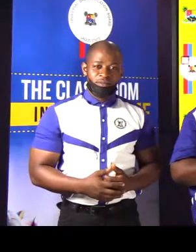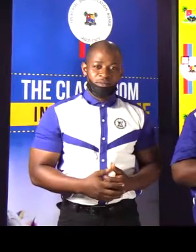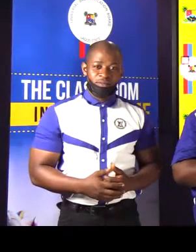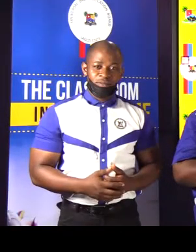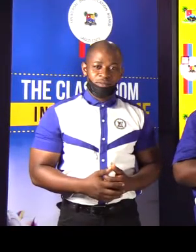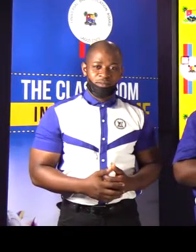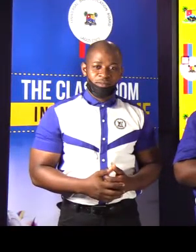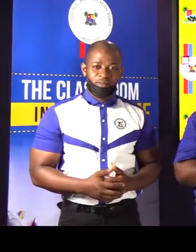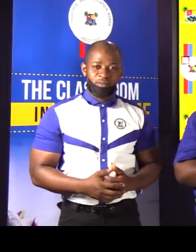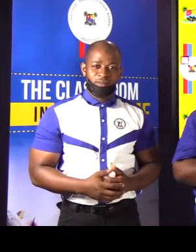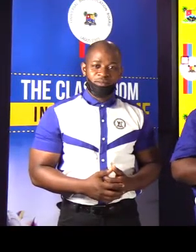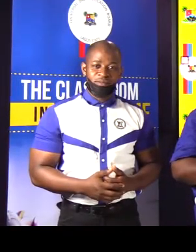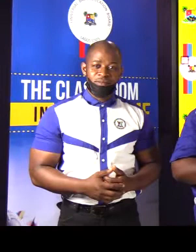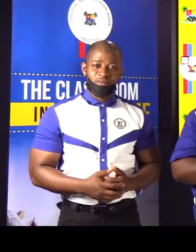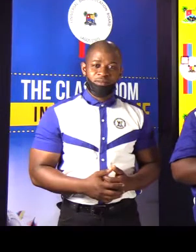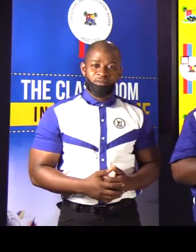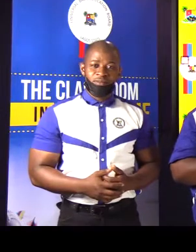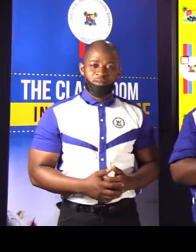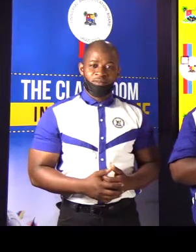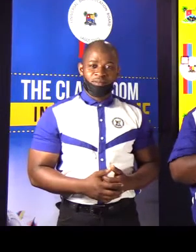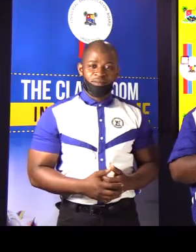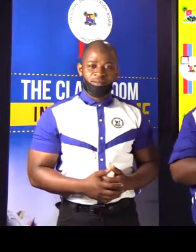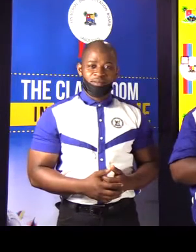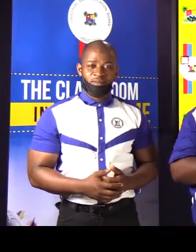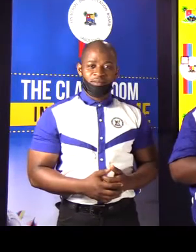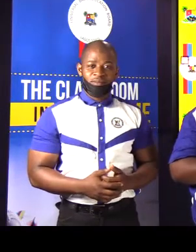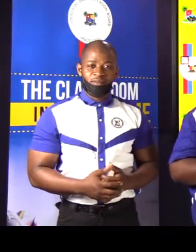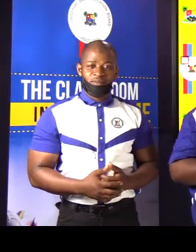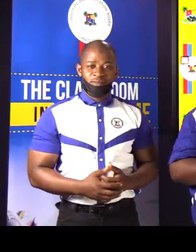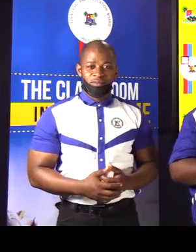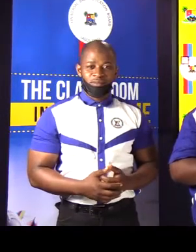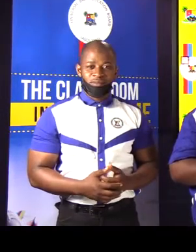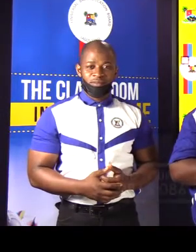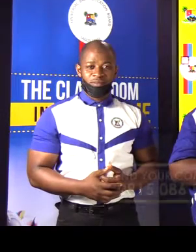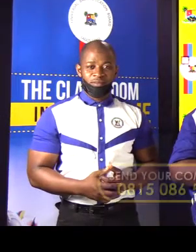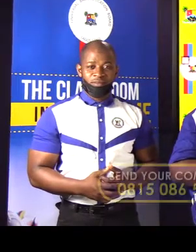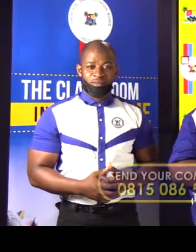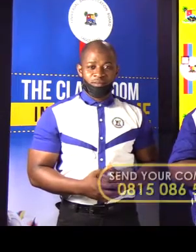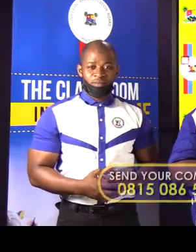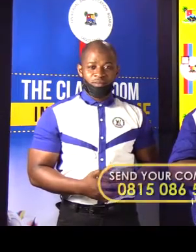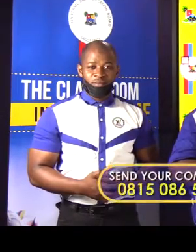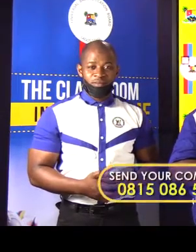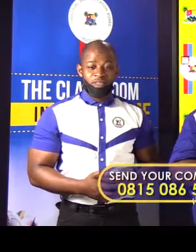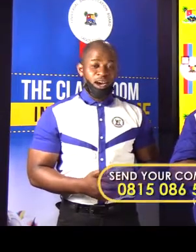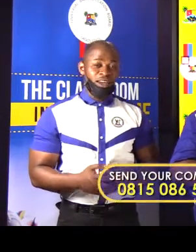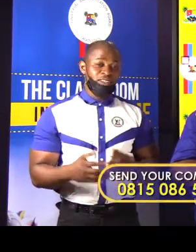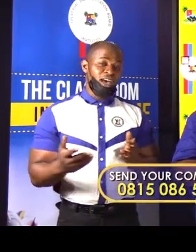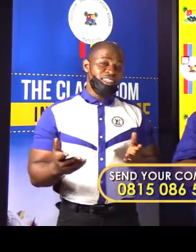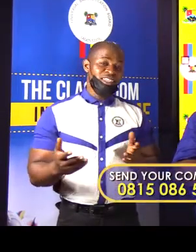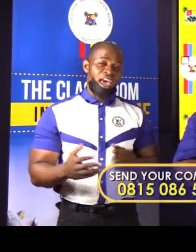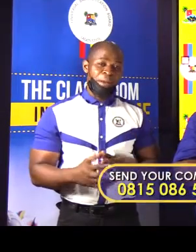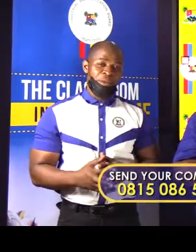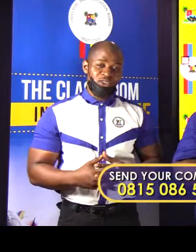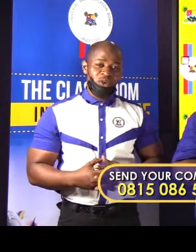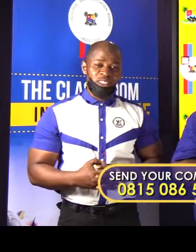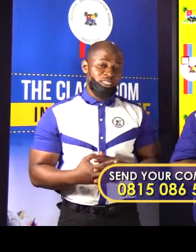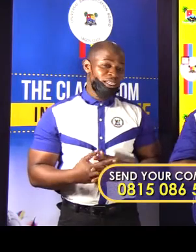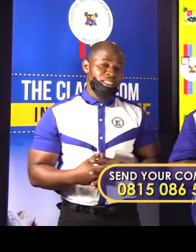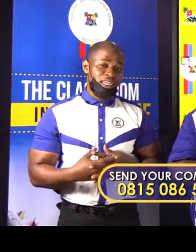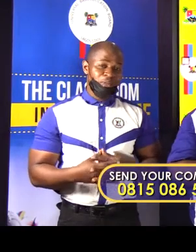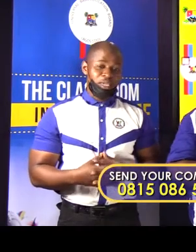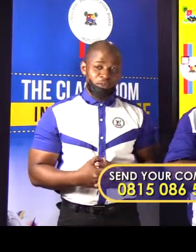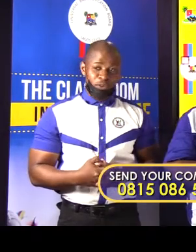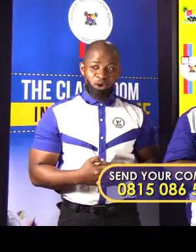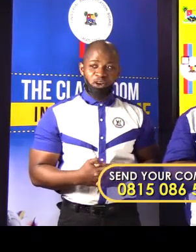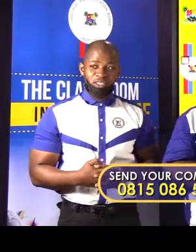My wonderful pupils, we have come to the end of another exciting episode on the classroom in your home. An exciting episode